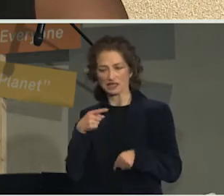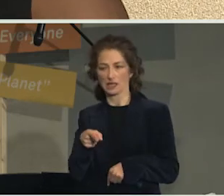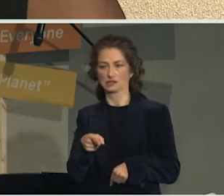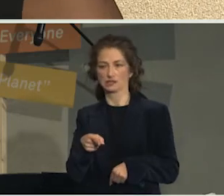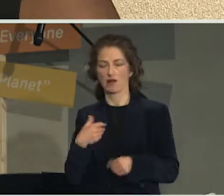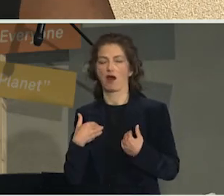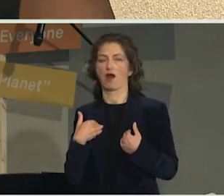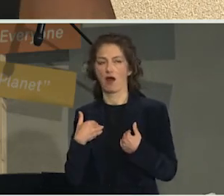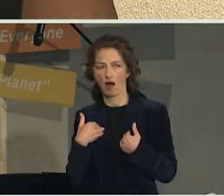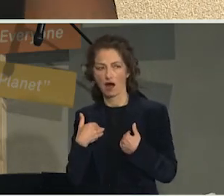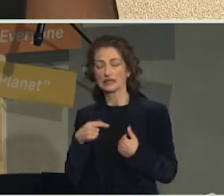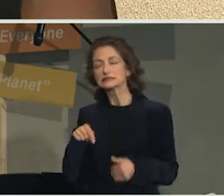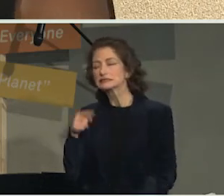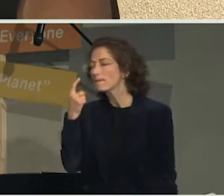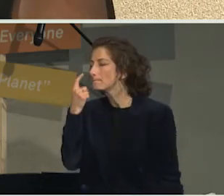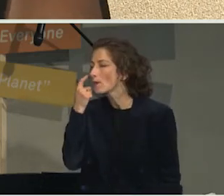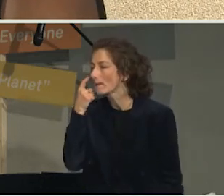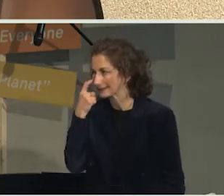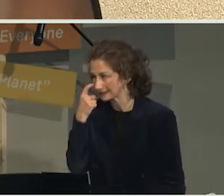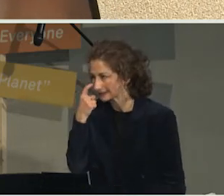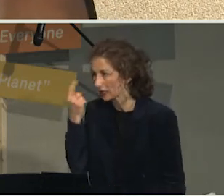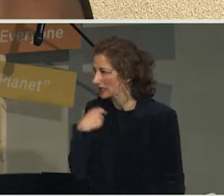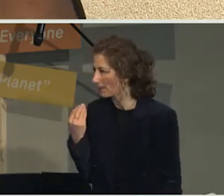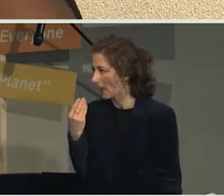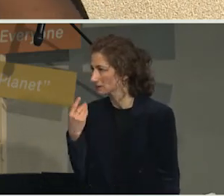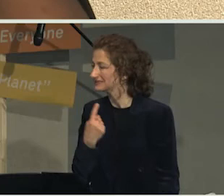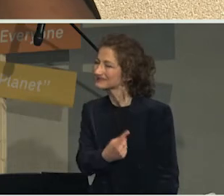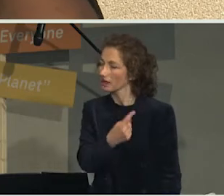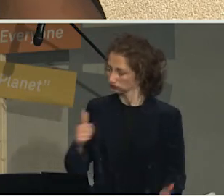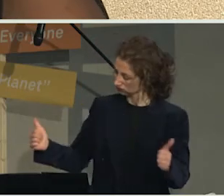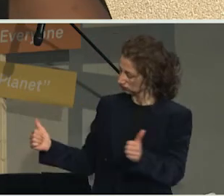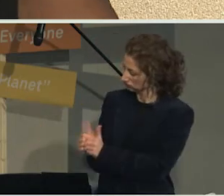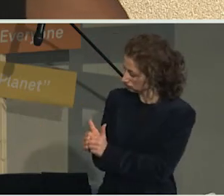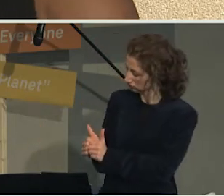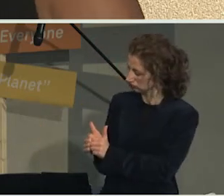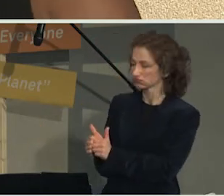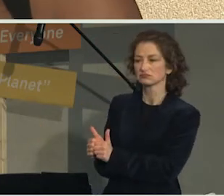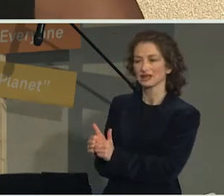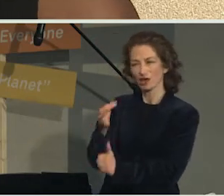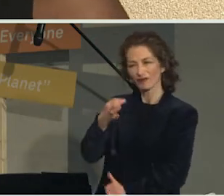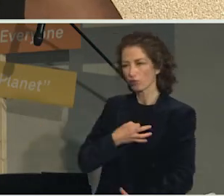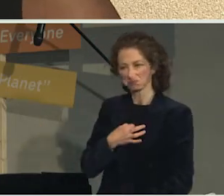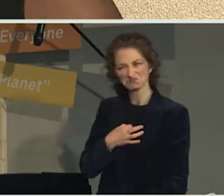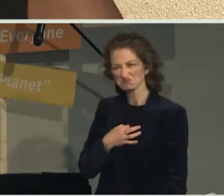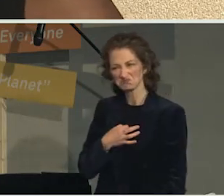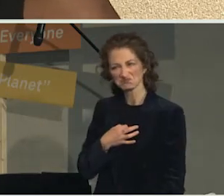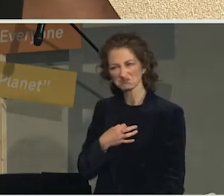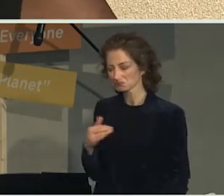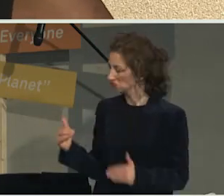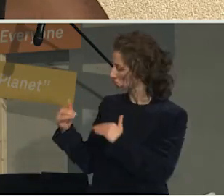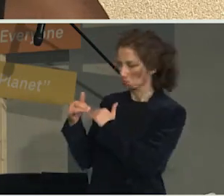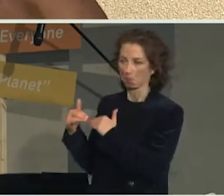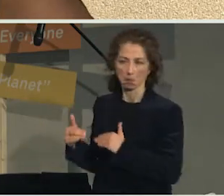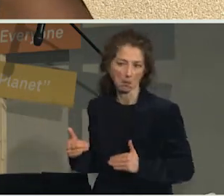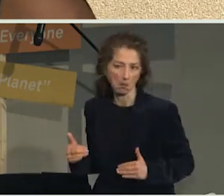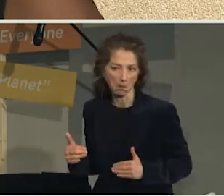moment, realizing that they wouldn't stand up for me to be treated as their equals, and that they would judge me as a lesser